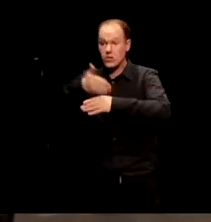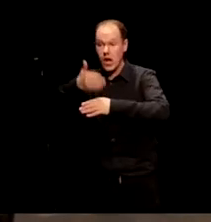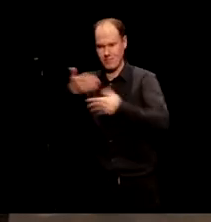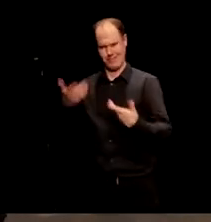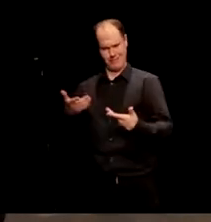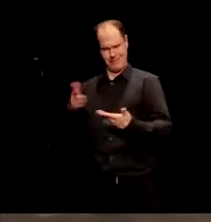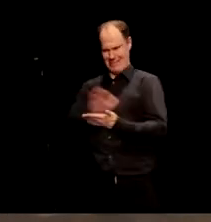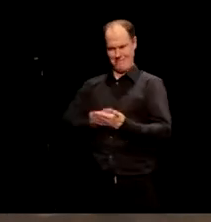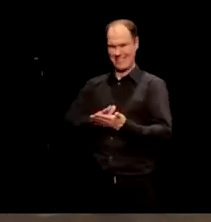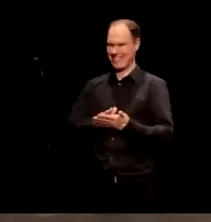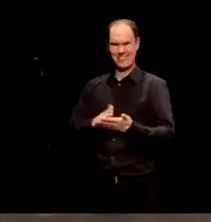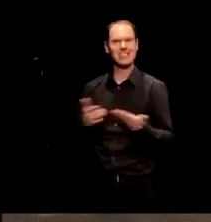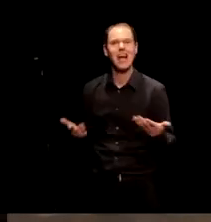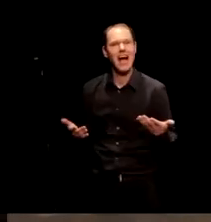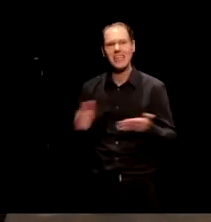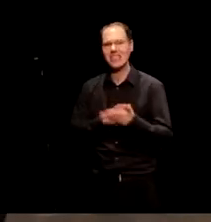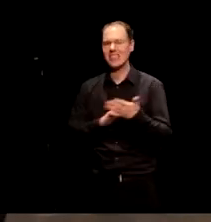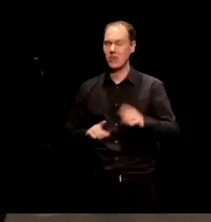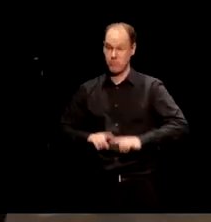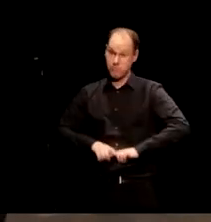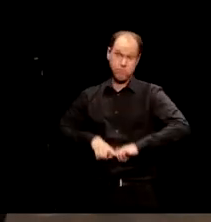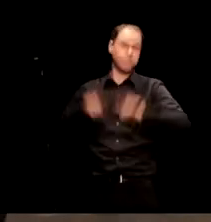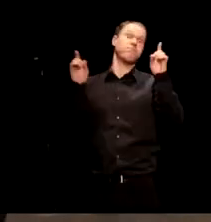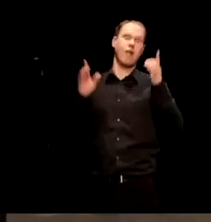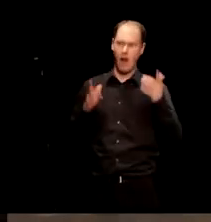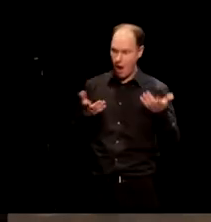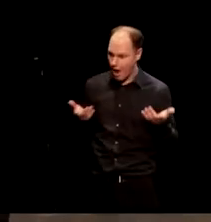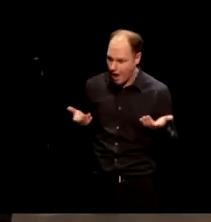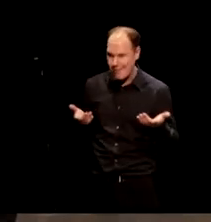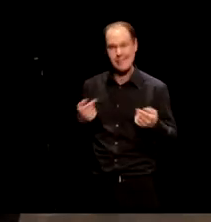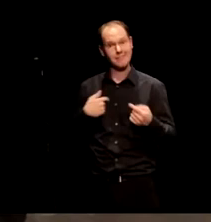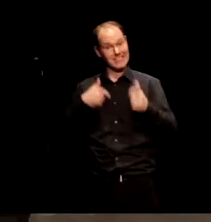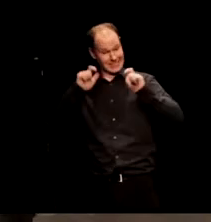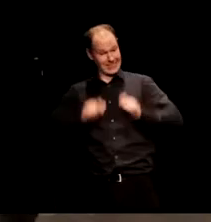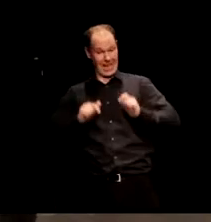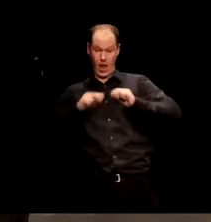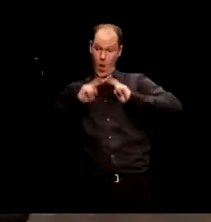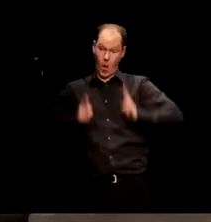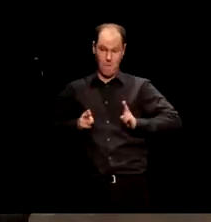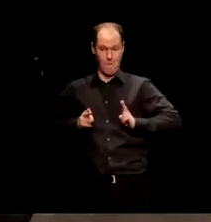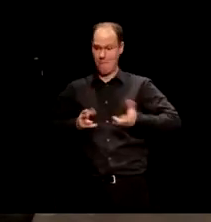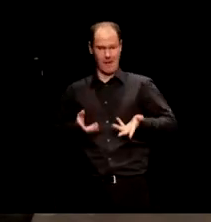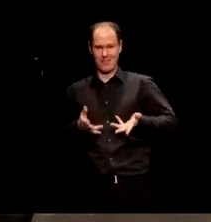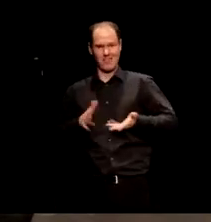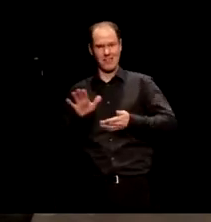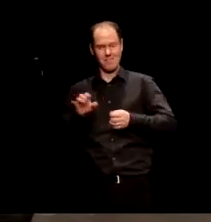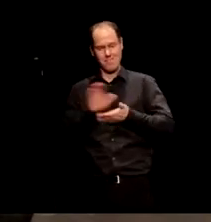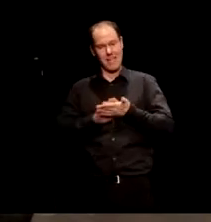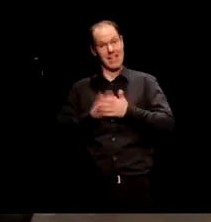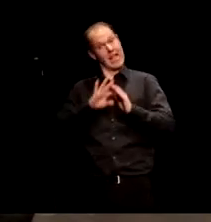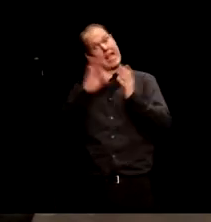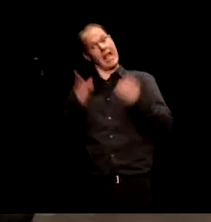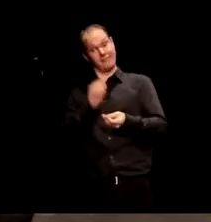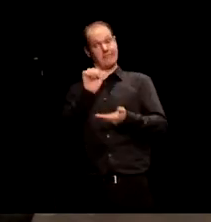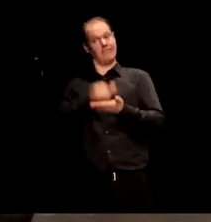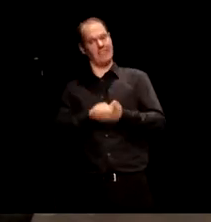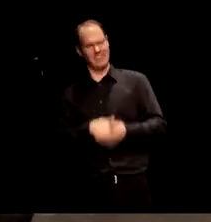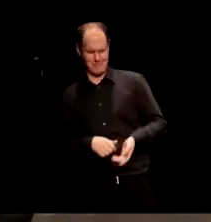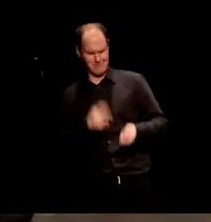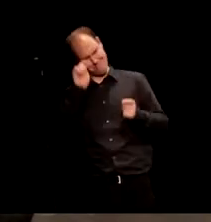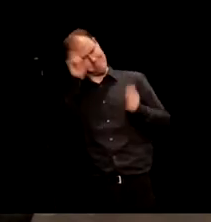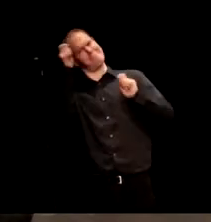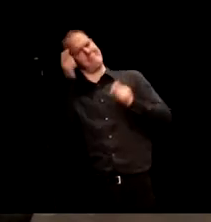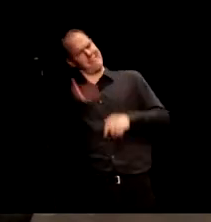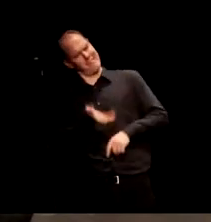wholesale manner, it's upsetting the apple cart. My staying at home won't write things. Oh, Rob, snap out of